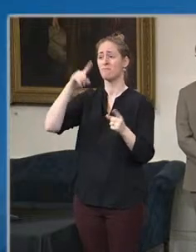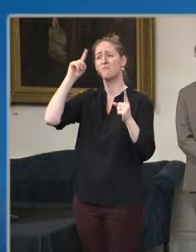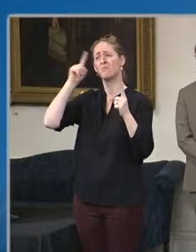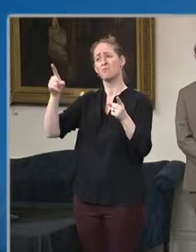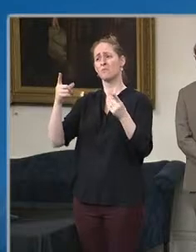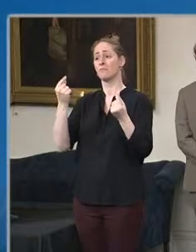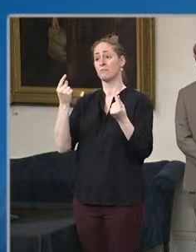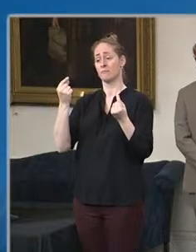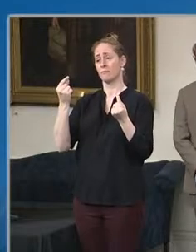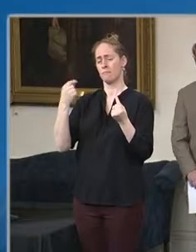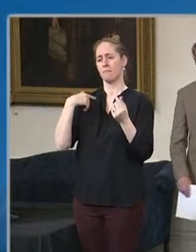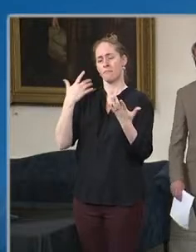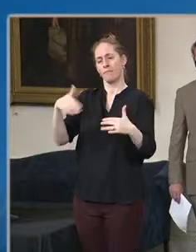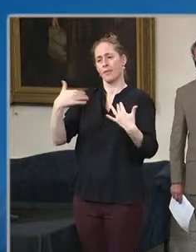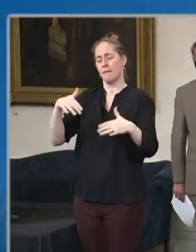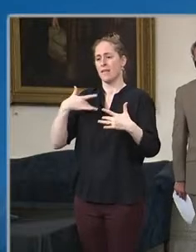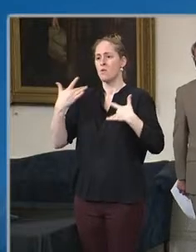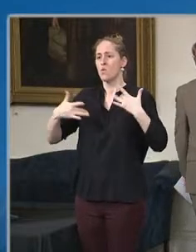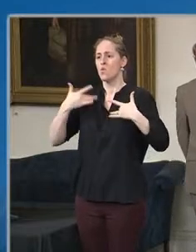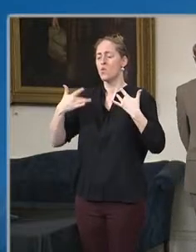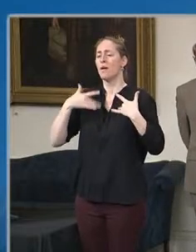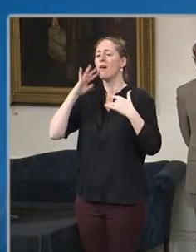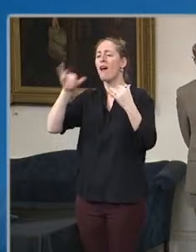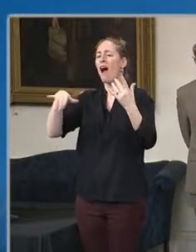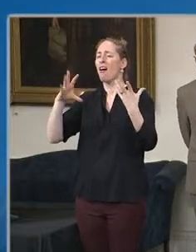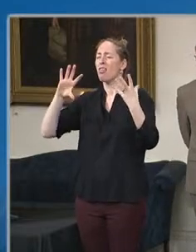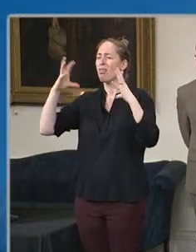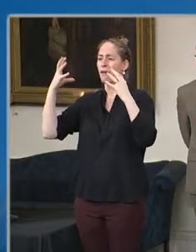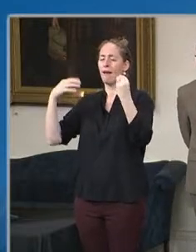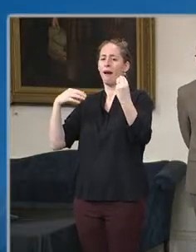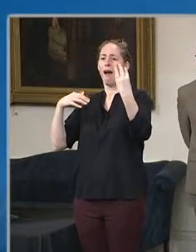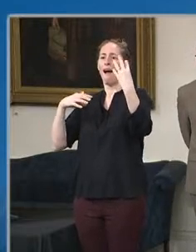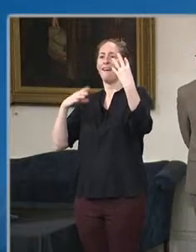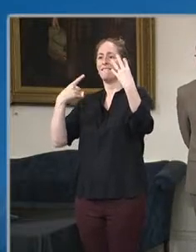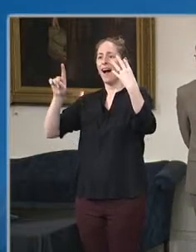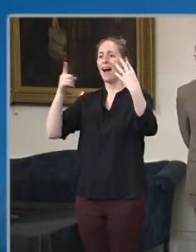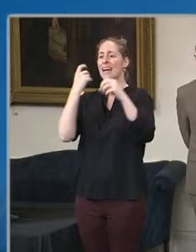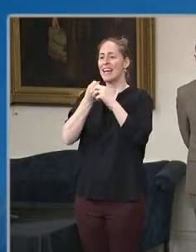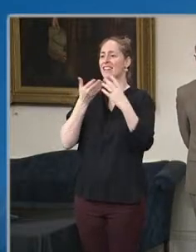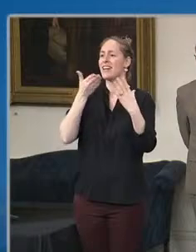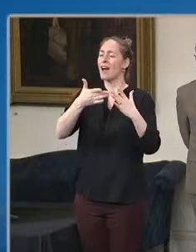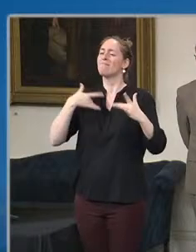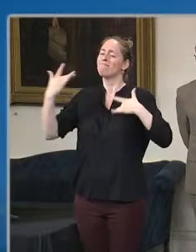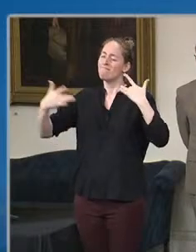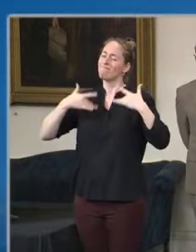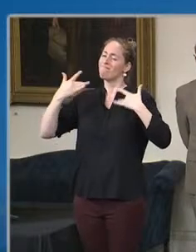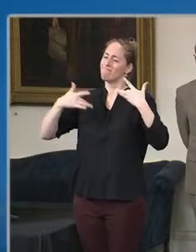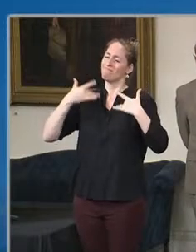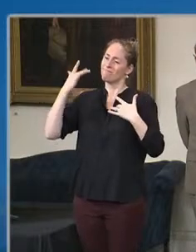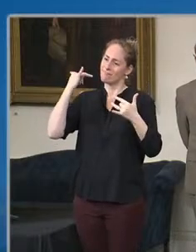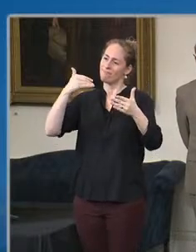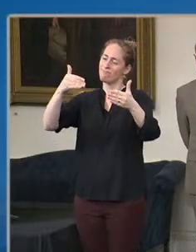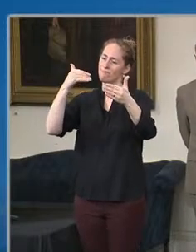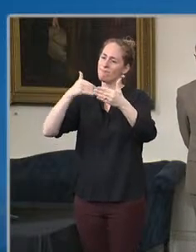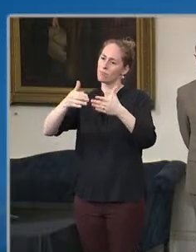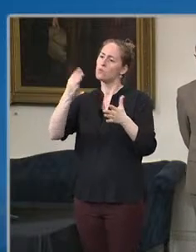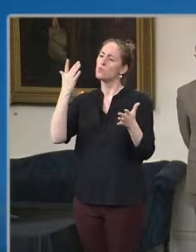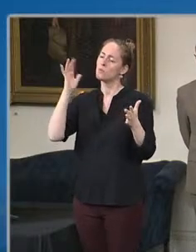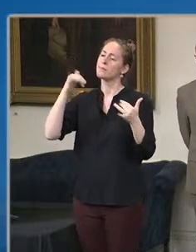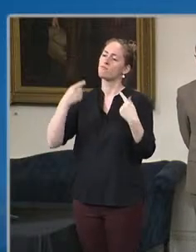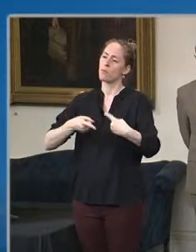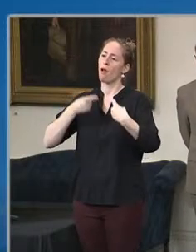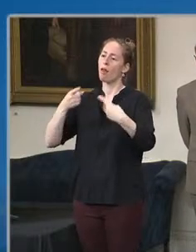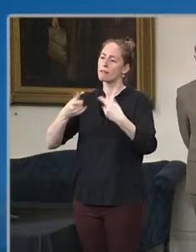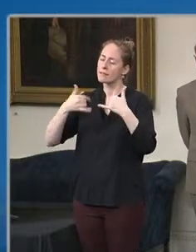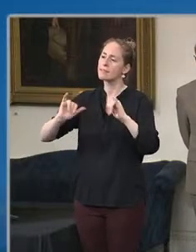pandemic much more clearly, but we're not done yet. Our businesses and employees are still hurting and need more help.